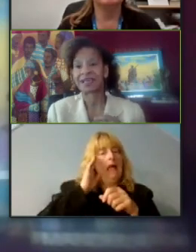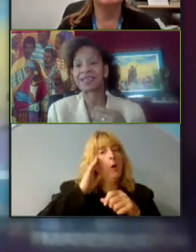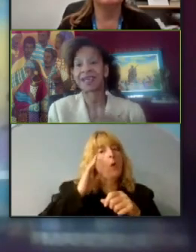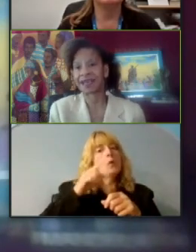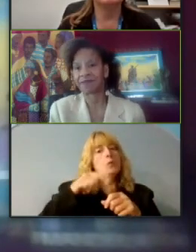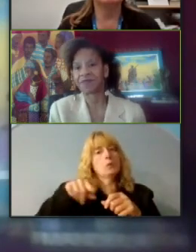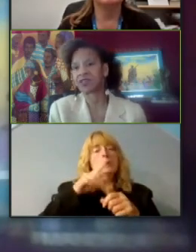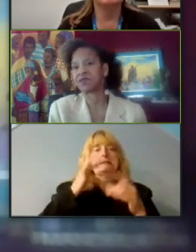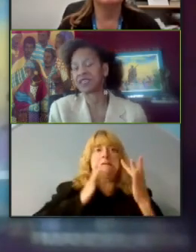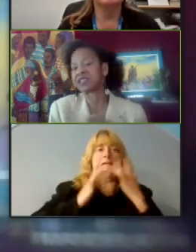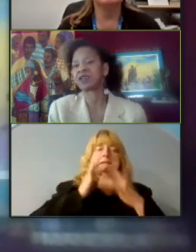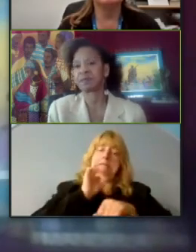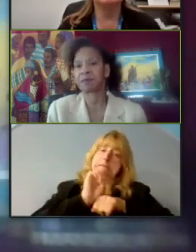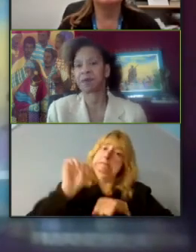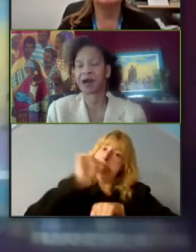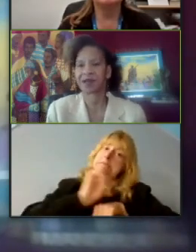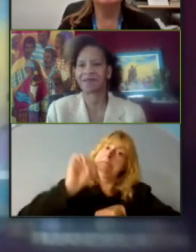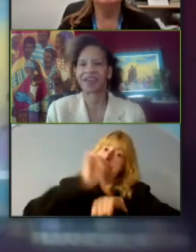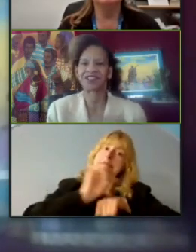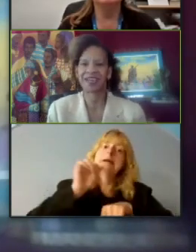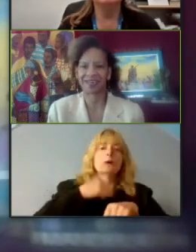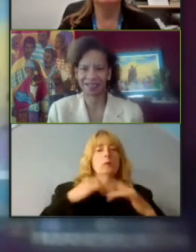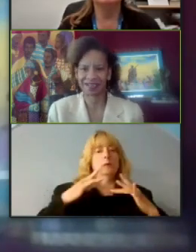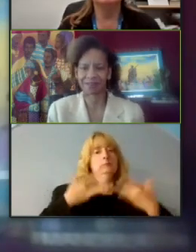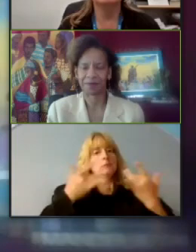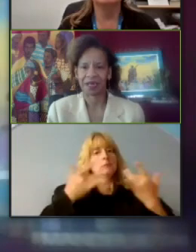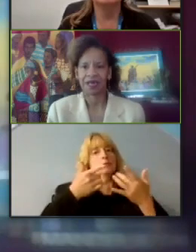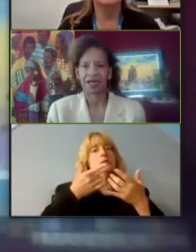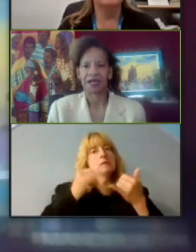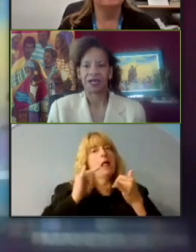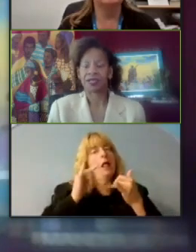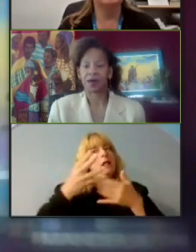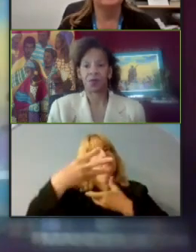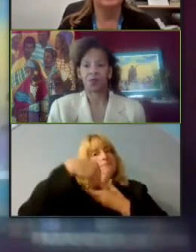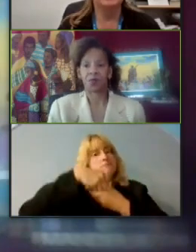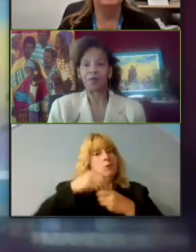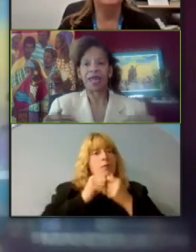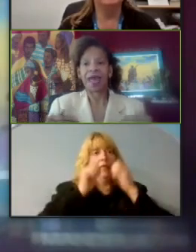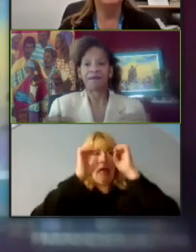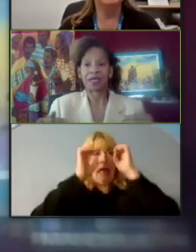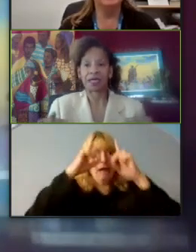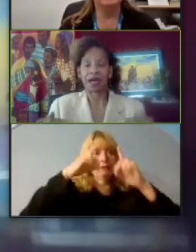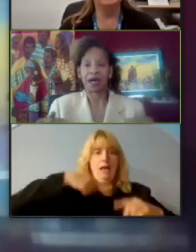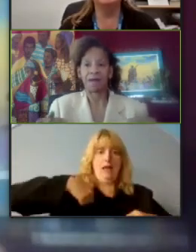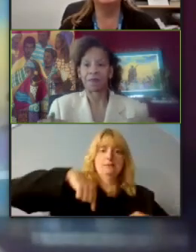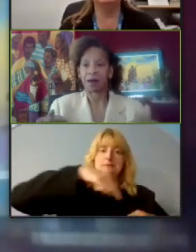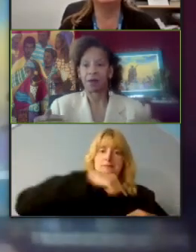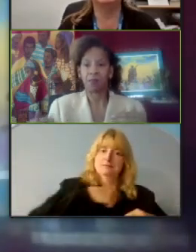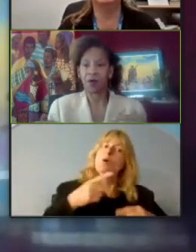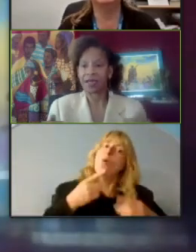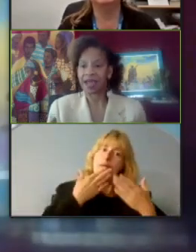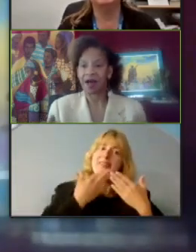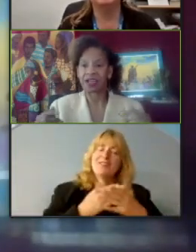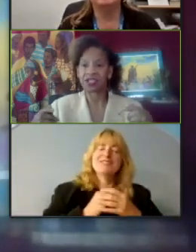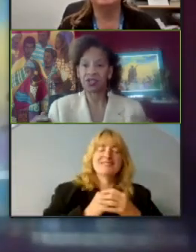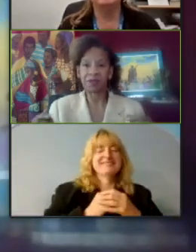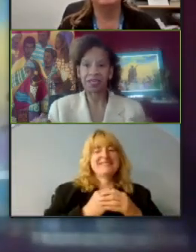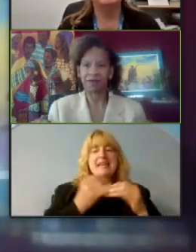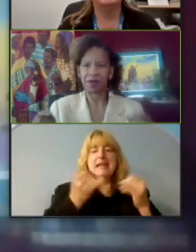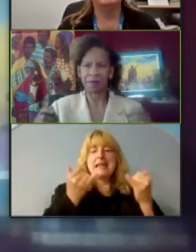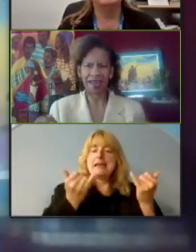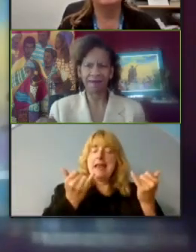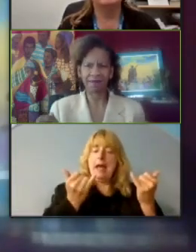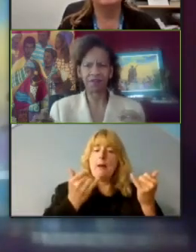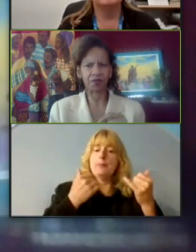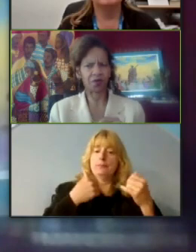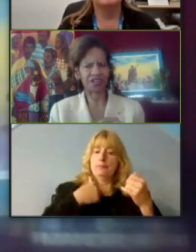so delighted that you've continually been part of educating us. So Wonderful. We've been having a point now. I do believe